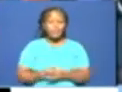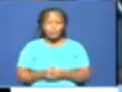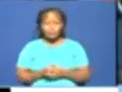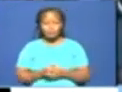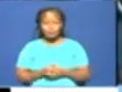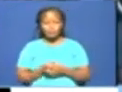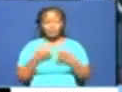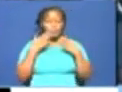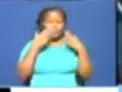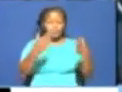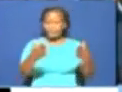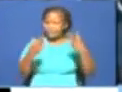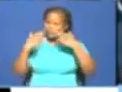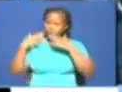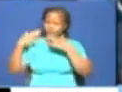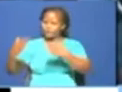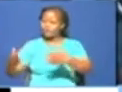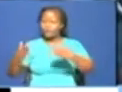Nazarını sana.